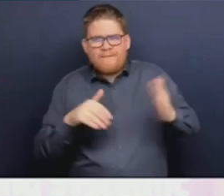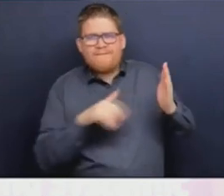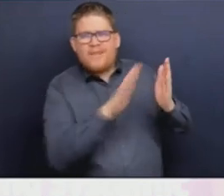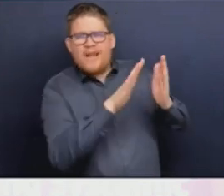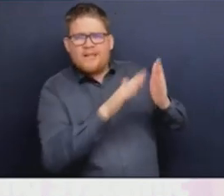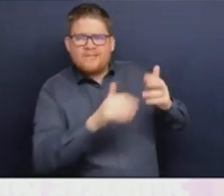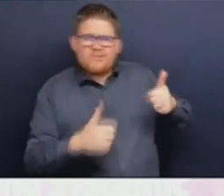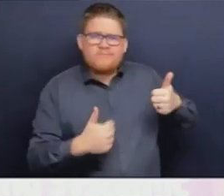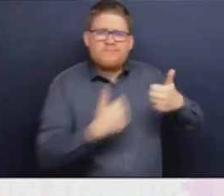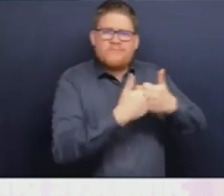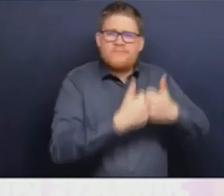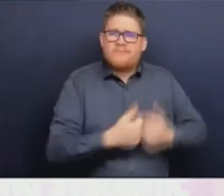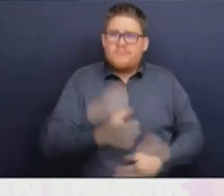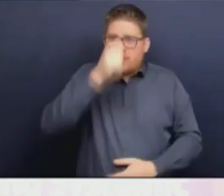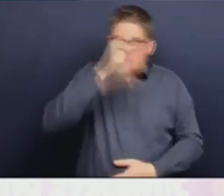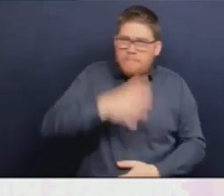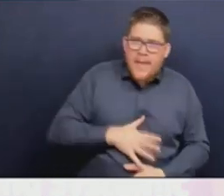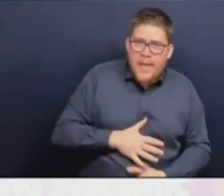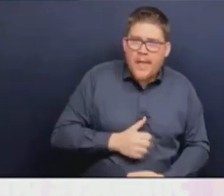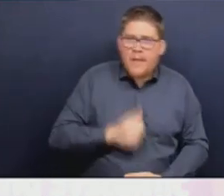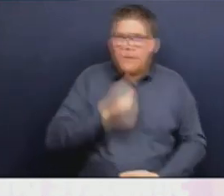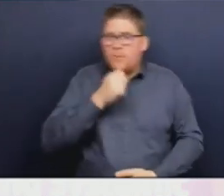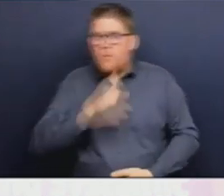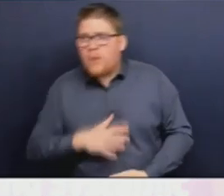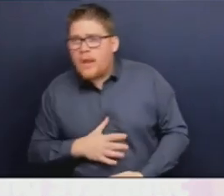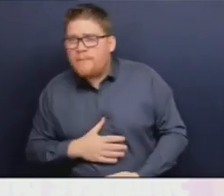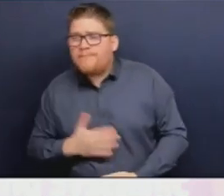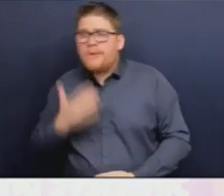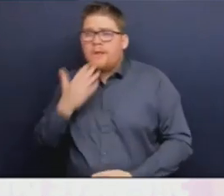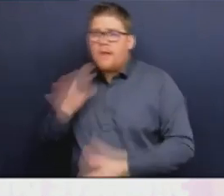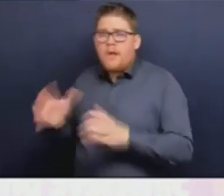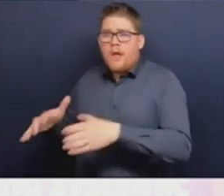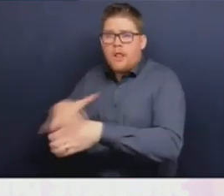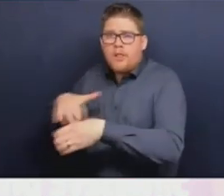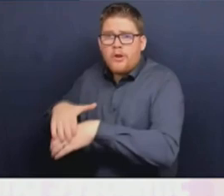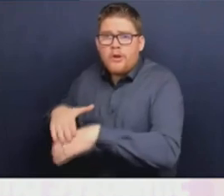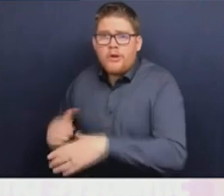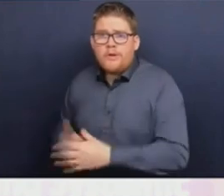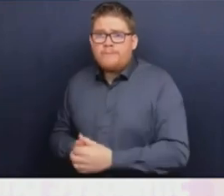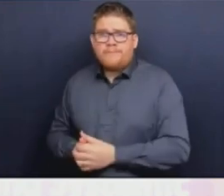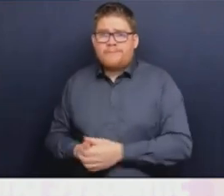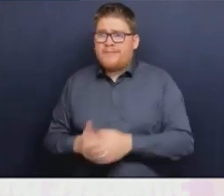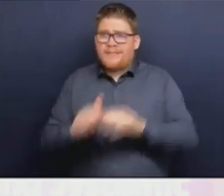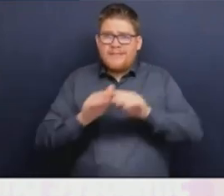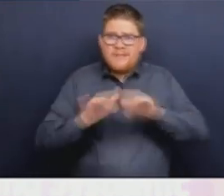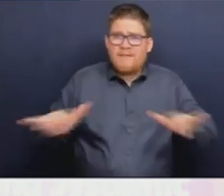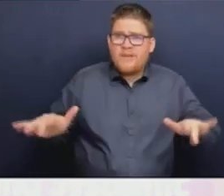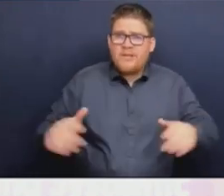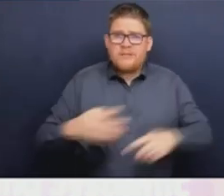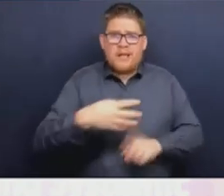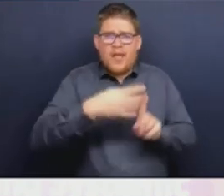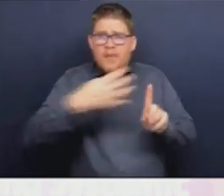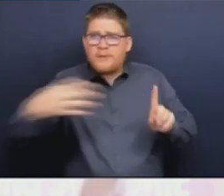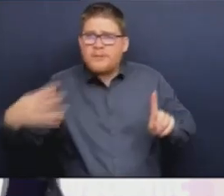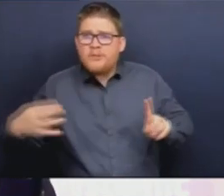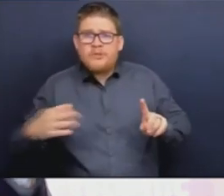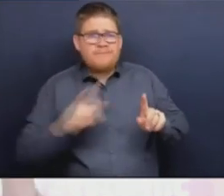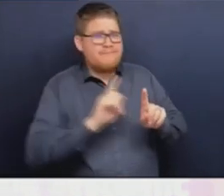and non-people of color, working together, striving for the community that we all have in our hearts. What a great way to spend our day,